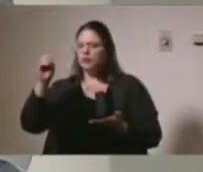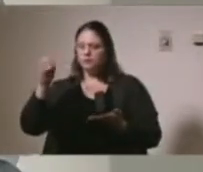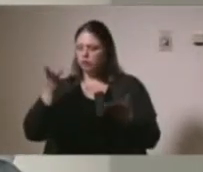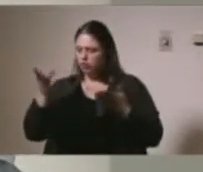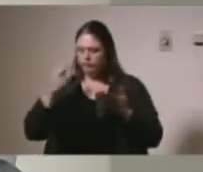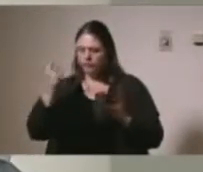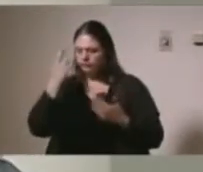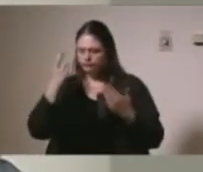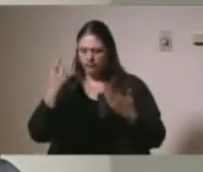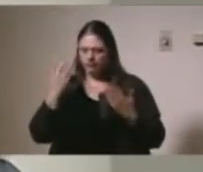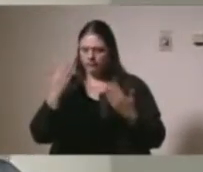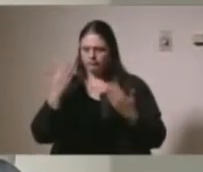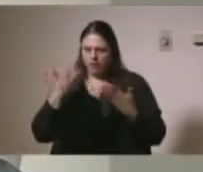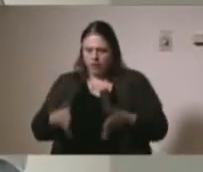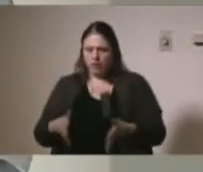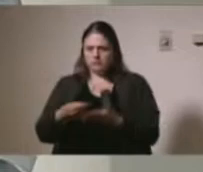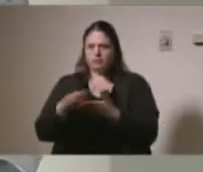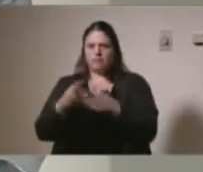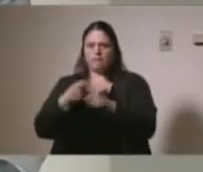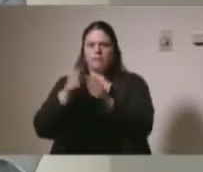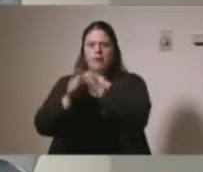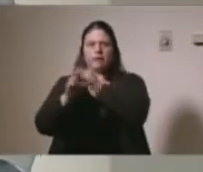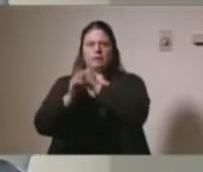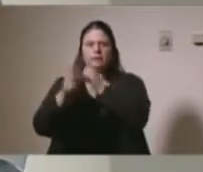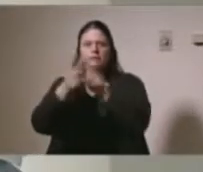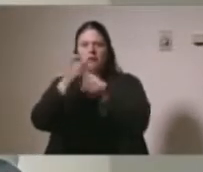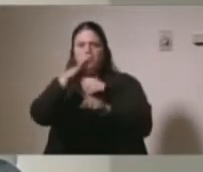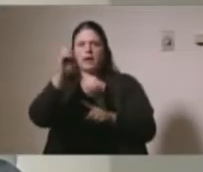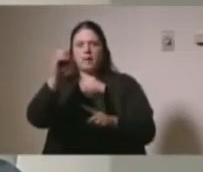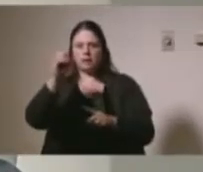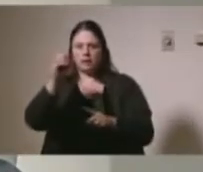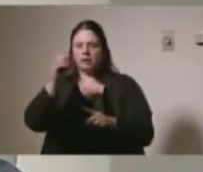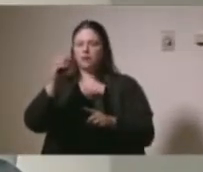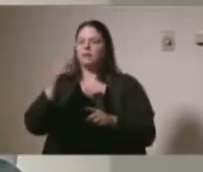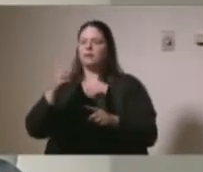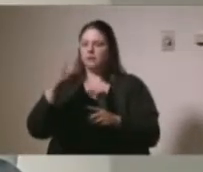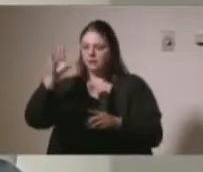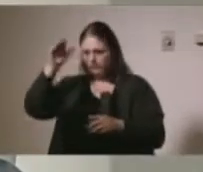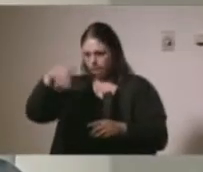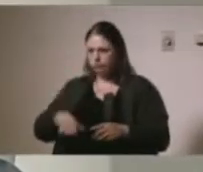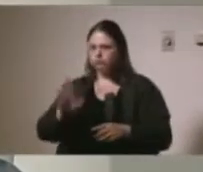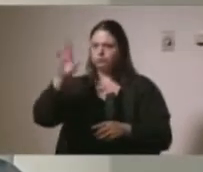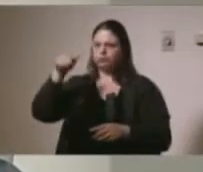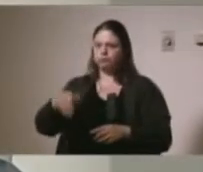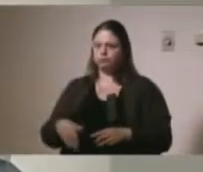reduced. On this slide, you can see